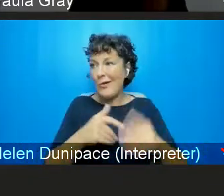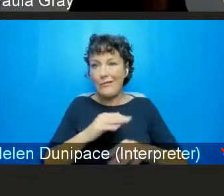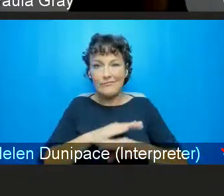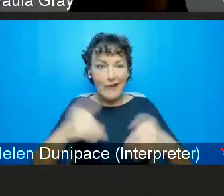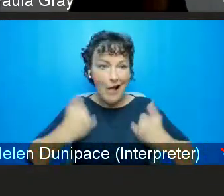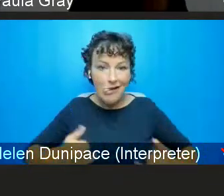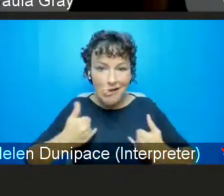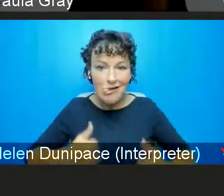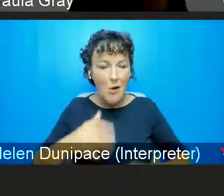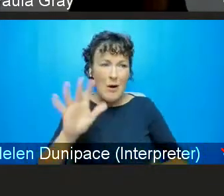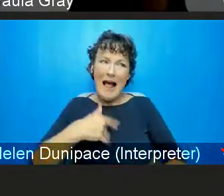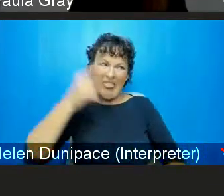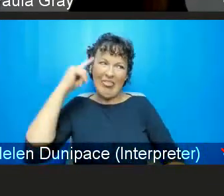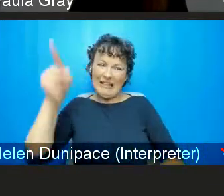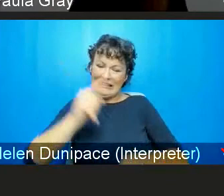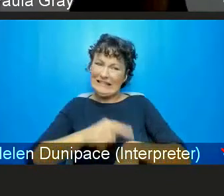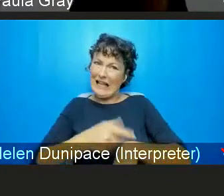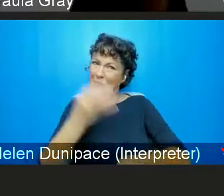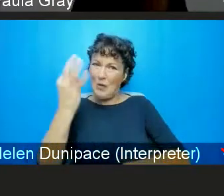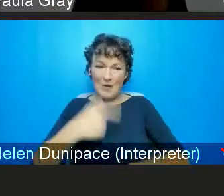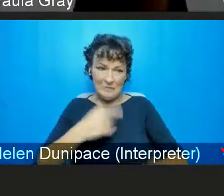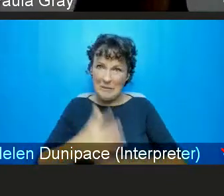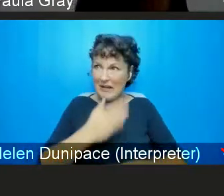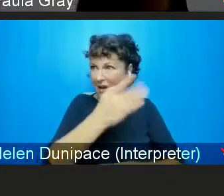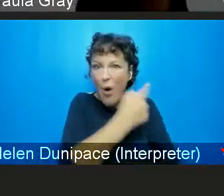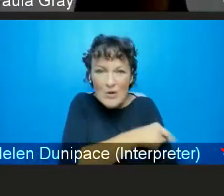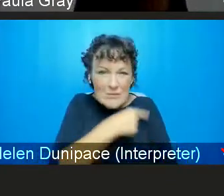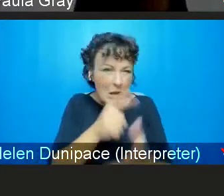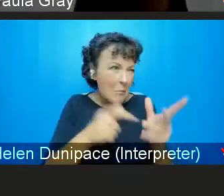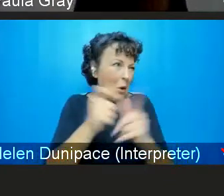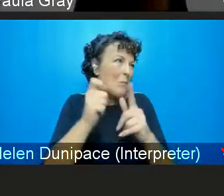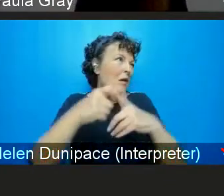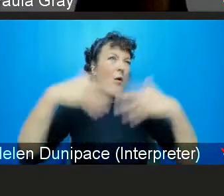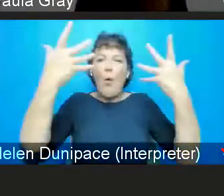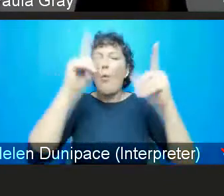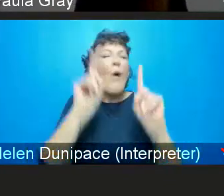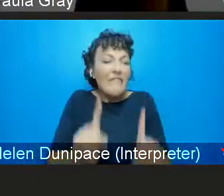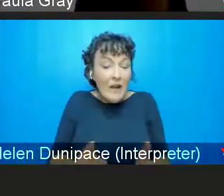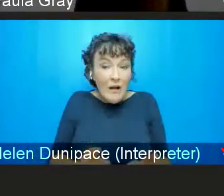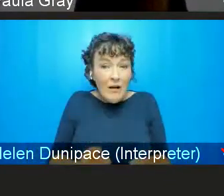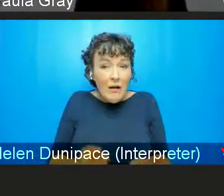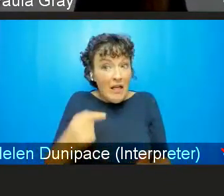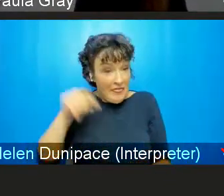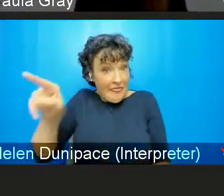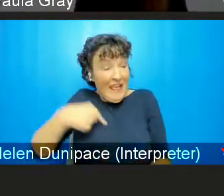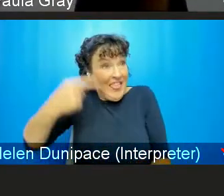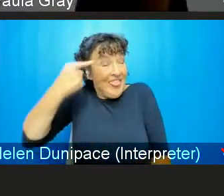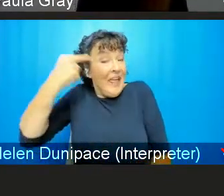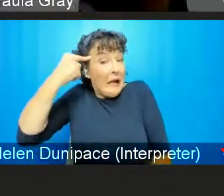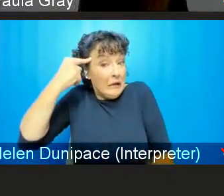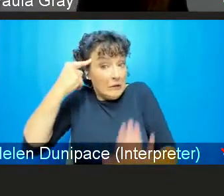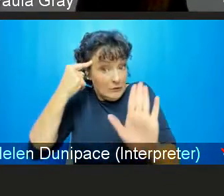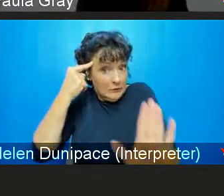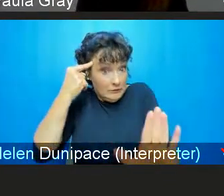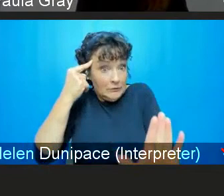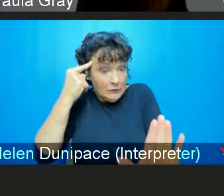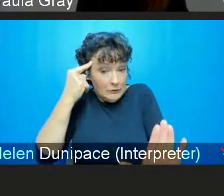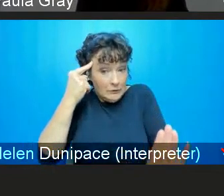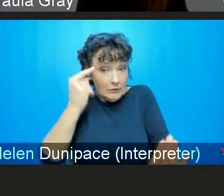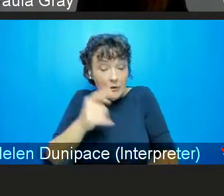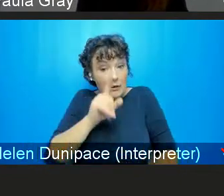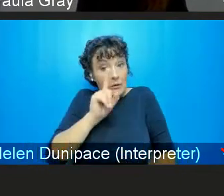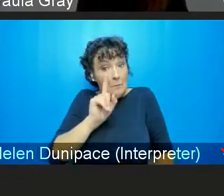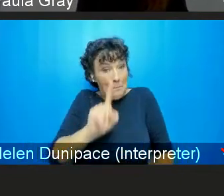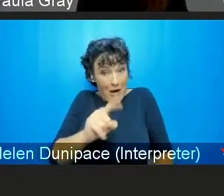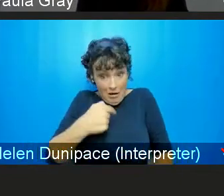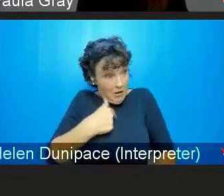require a lot of time off and they're going to need time for hospital appointments and so on and so forth. And in our work with employers, something we frequently have to point